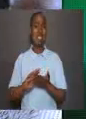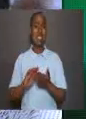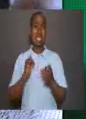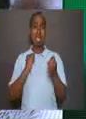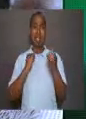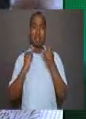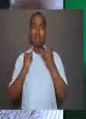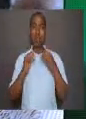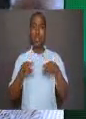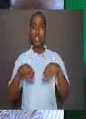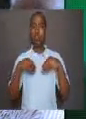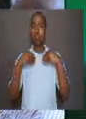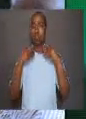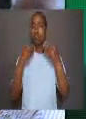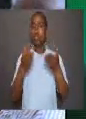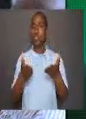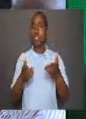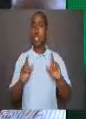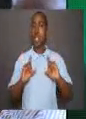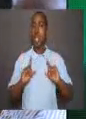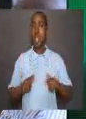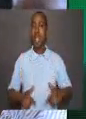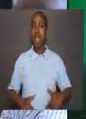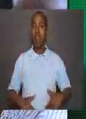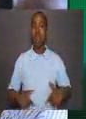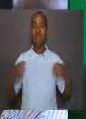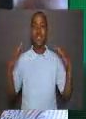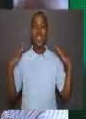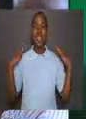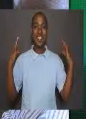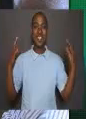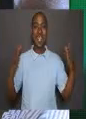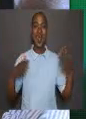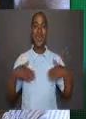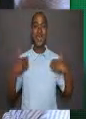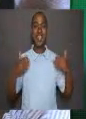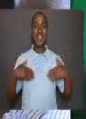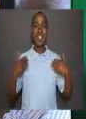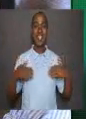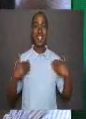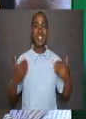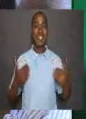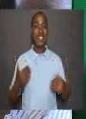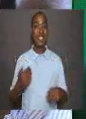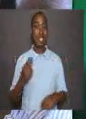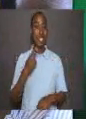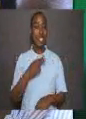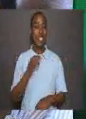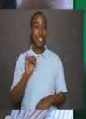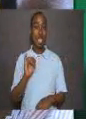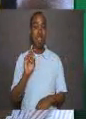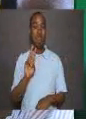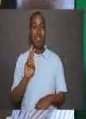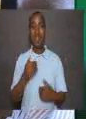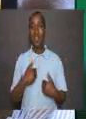message that life can still be long, healthy, and happy for